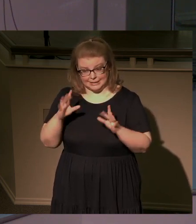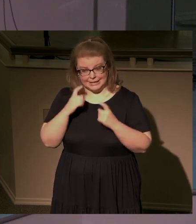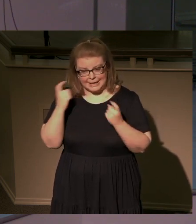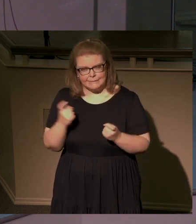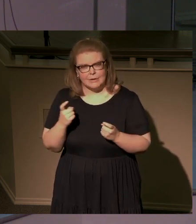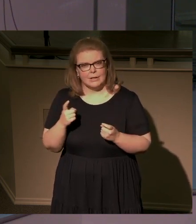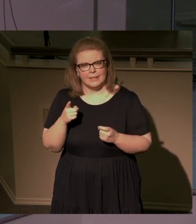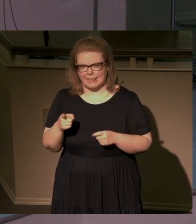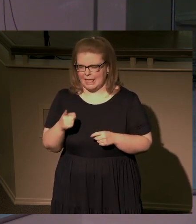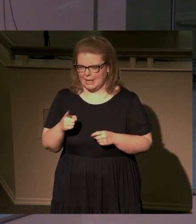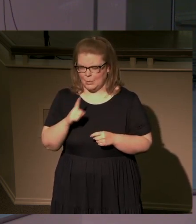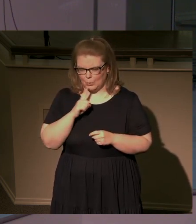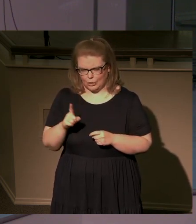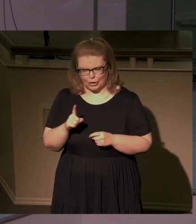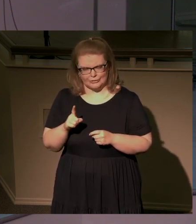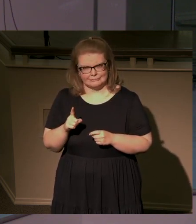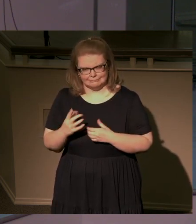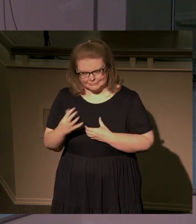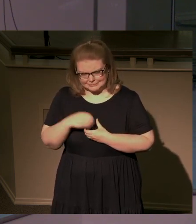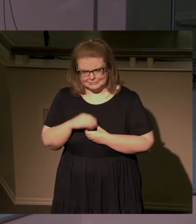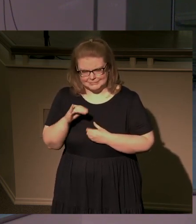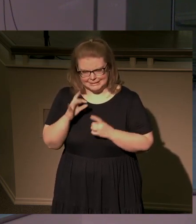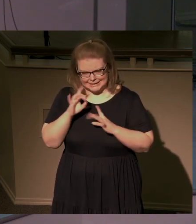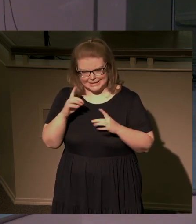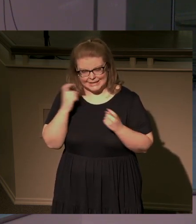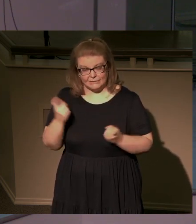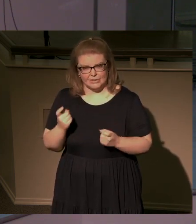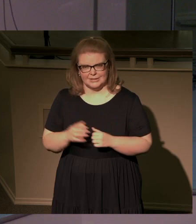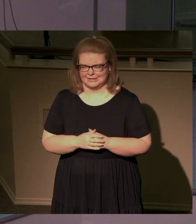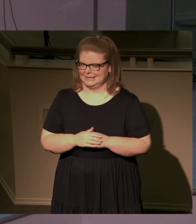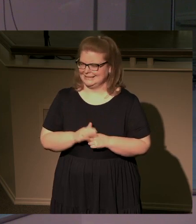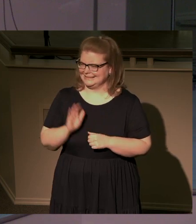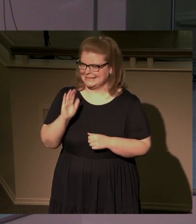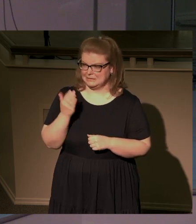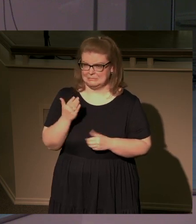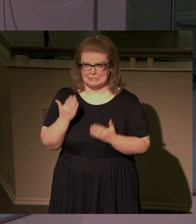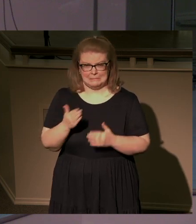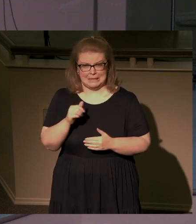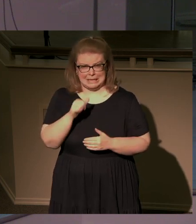were compelled by evil. Is this a low view of children?